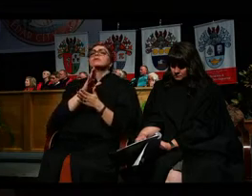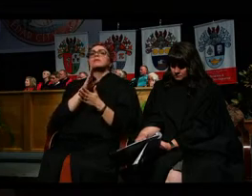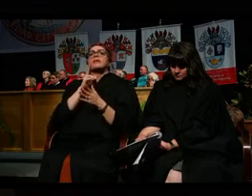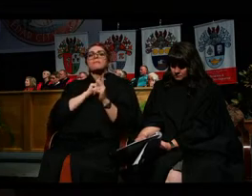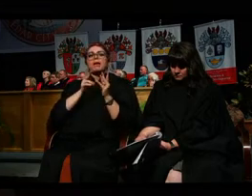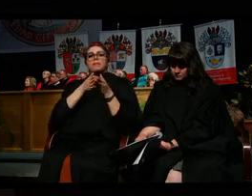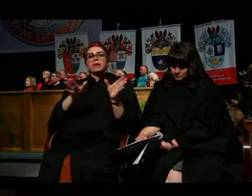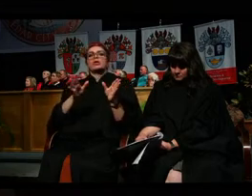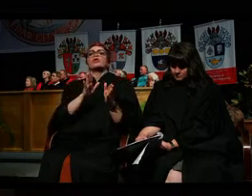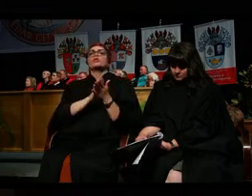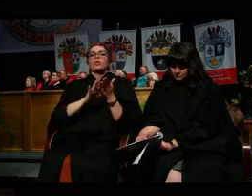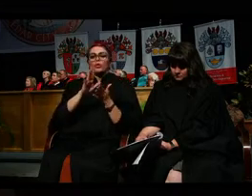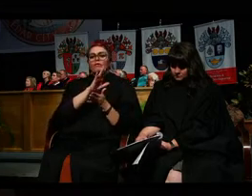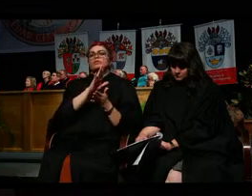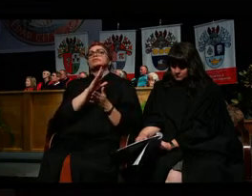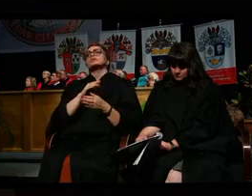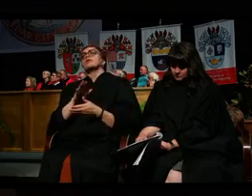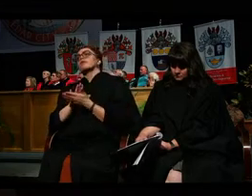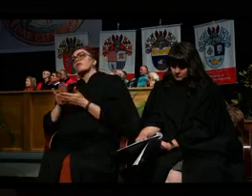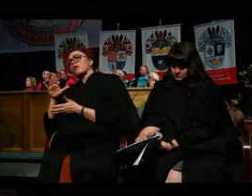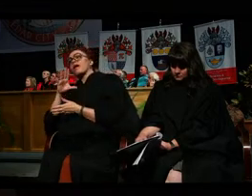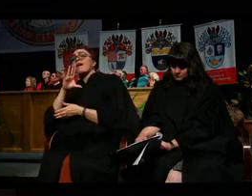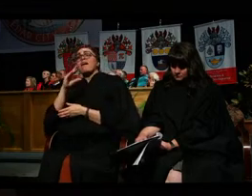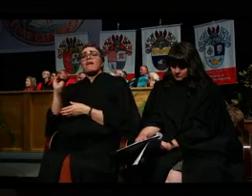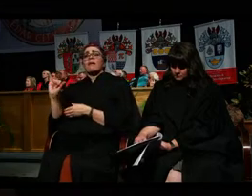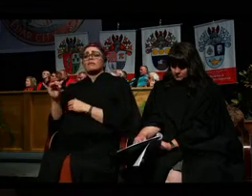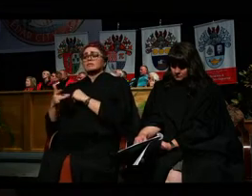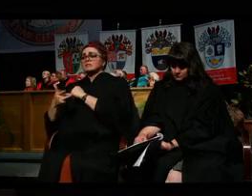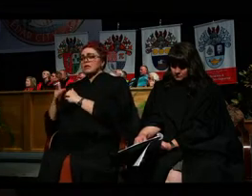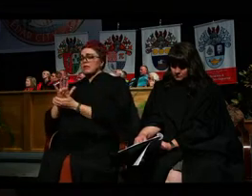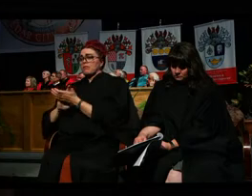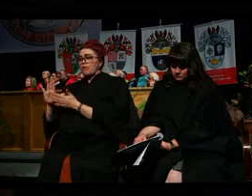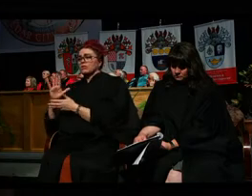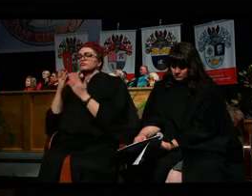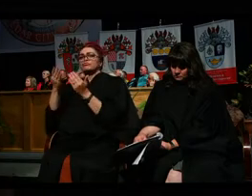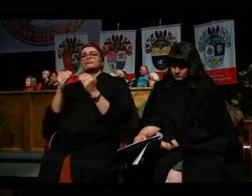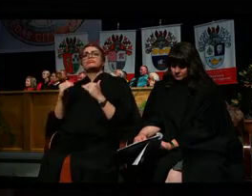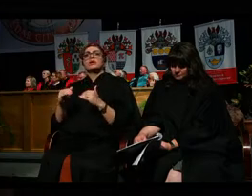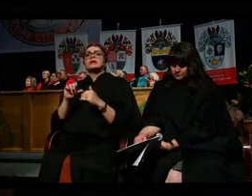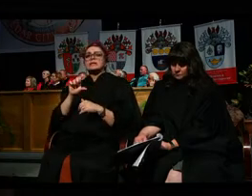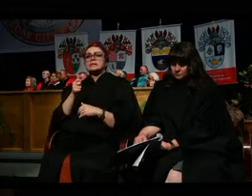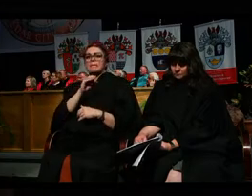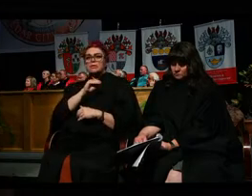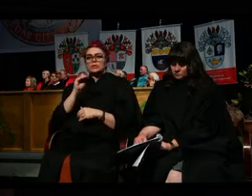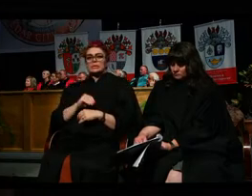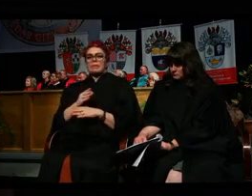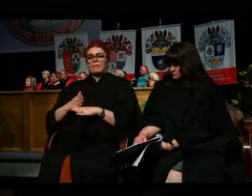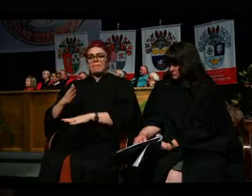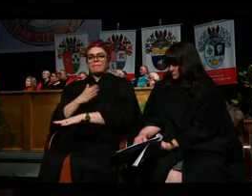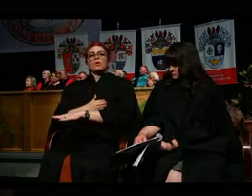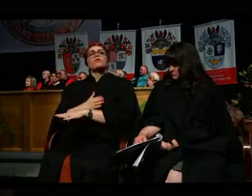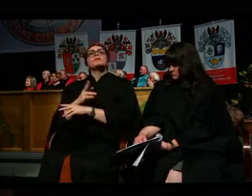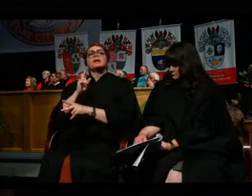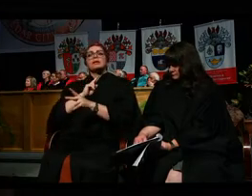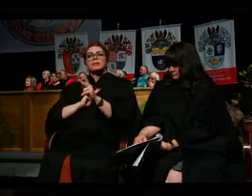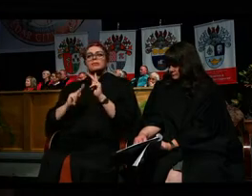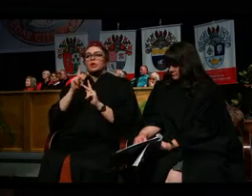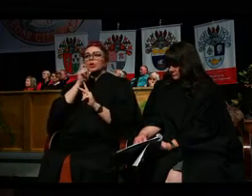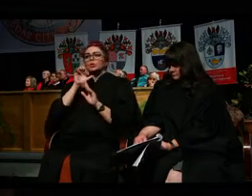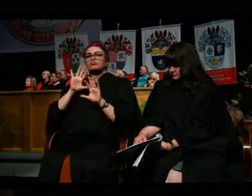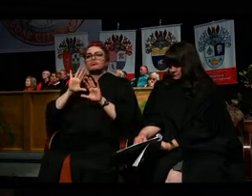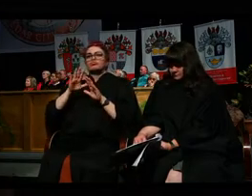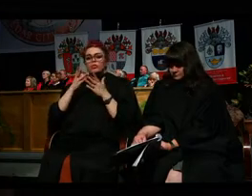universities, colleges, and our technical colleges. A 10% improvement in our collective completion rates across the state.